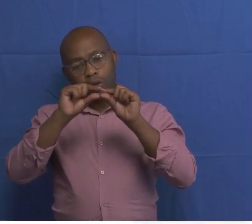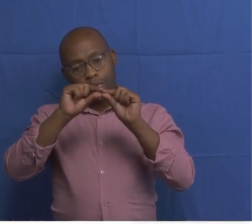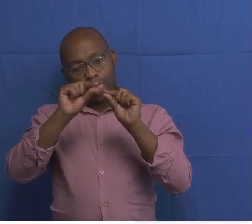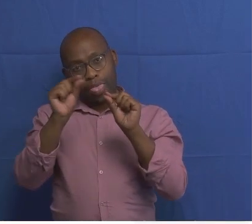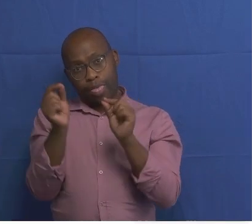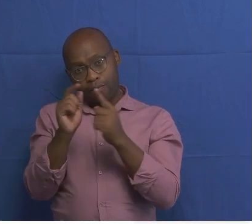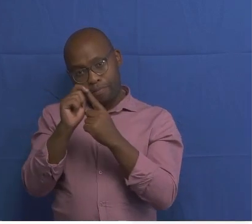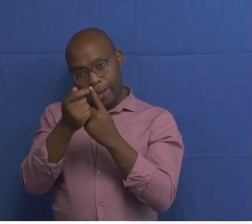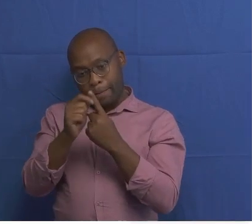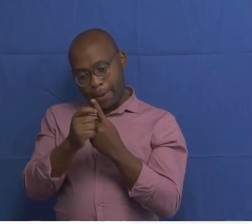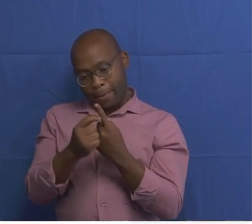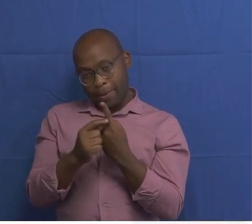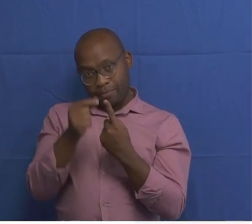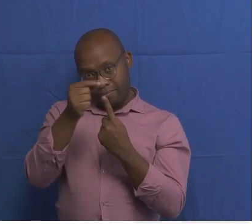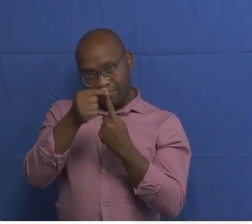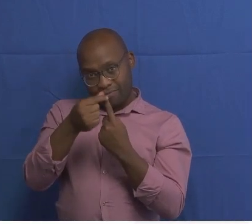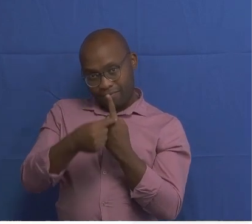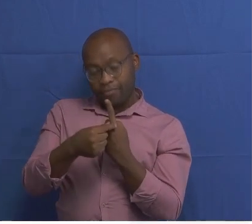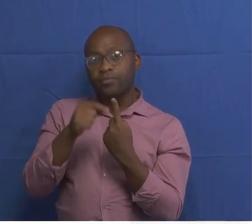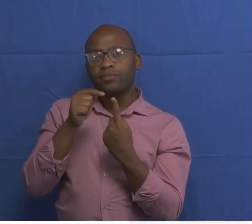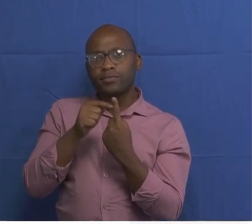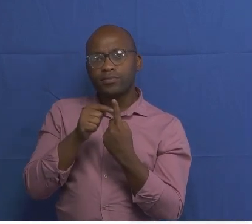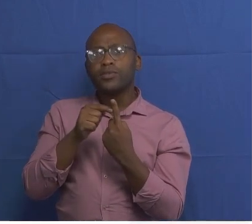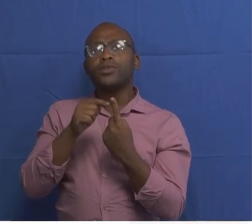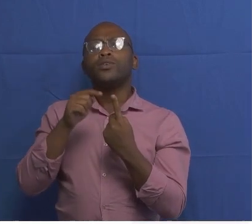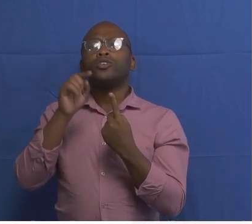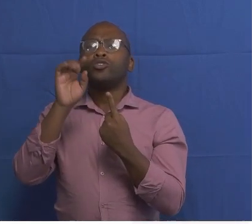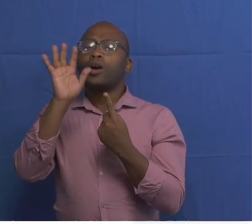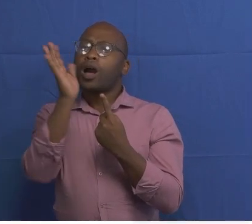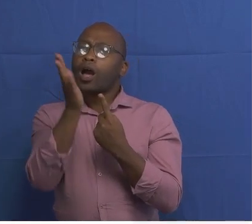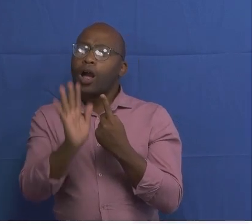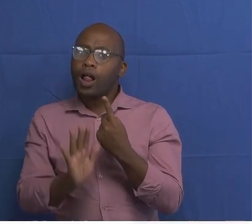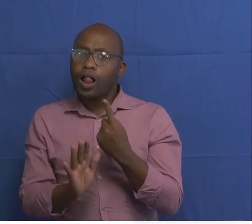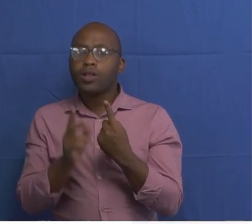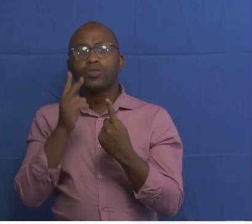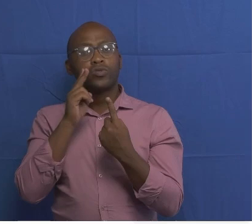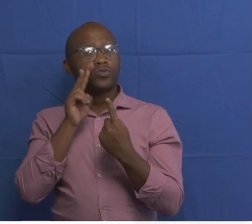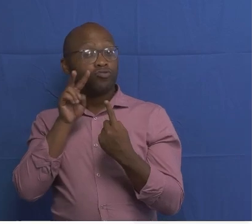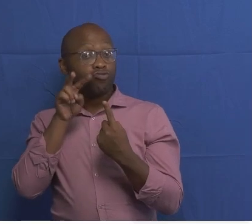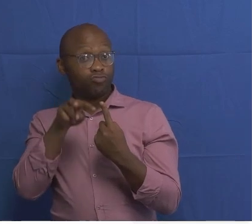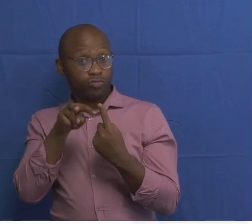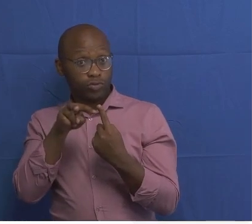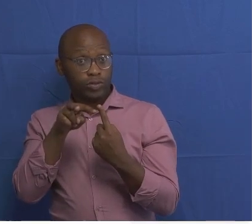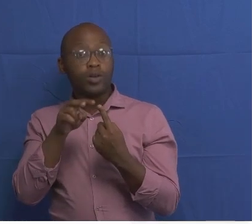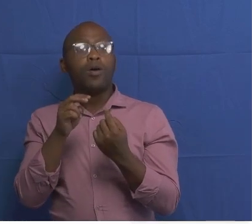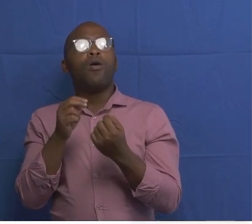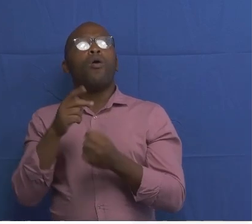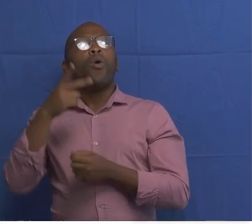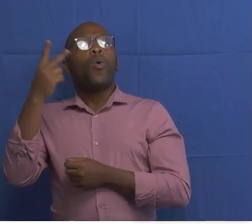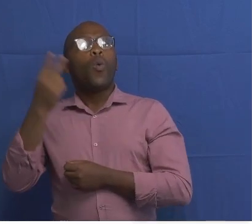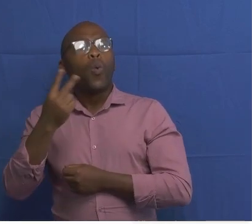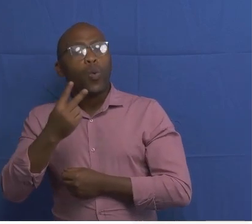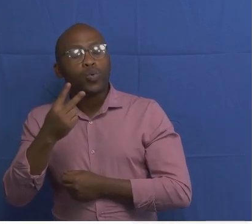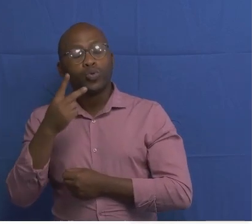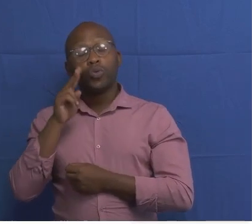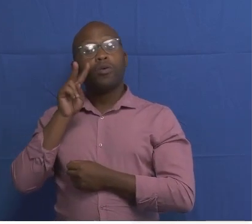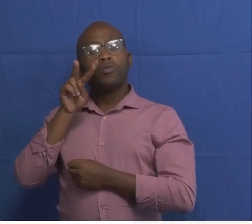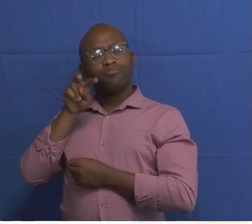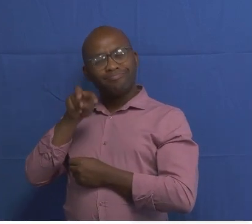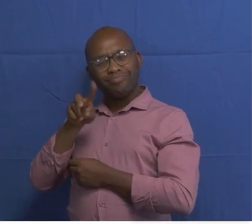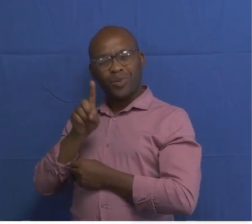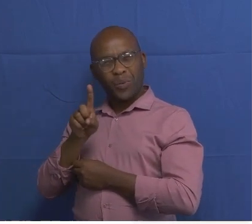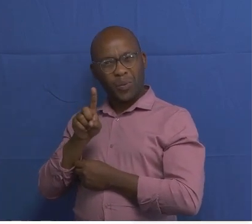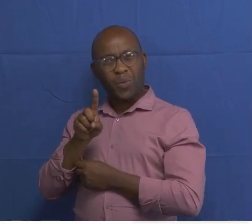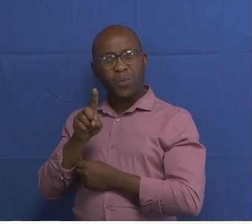inheritance of flower position and color. And he was also looking at the inheritance of size of the plants. And from